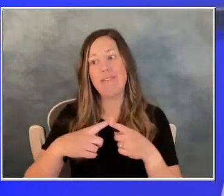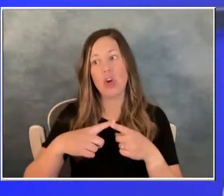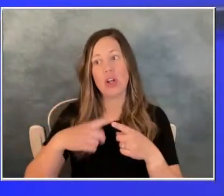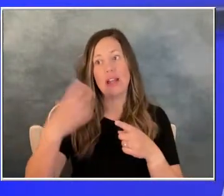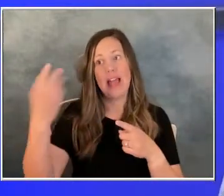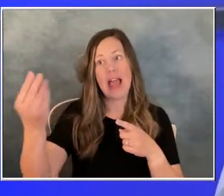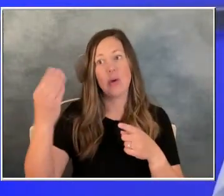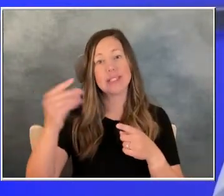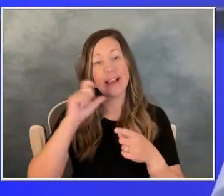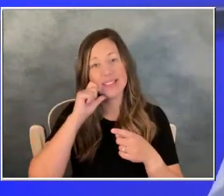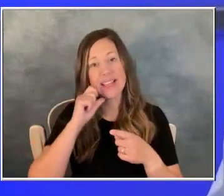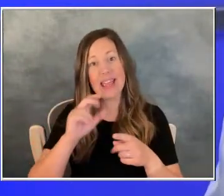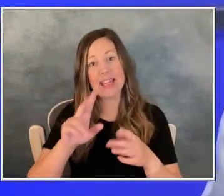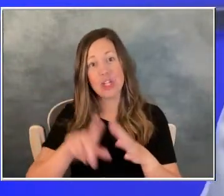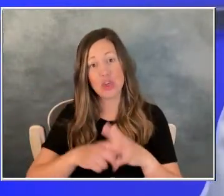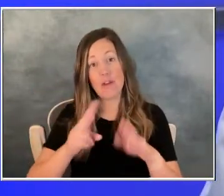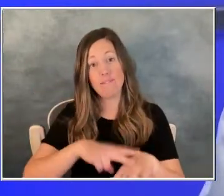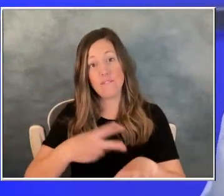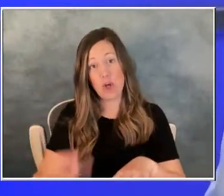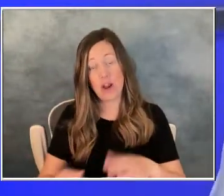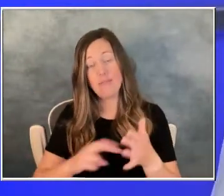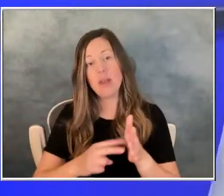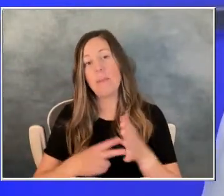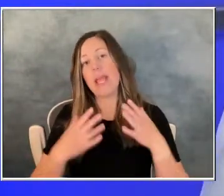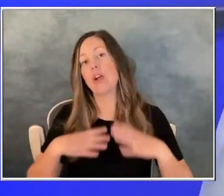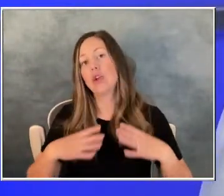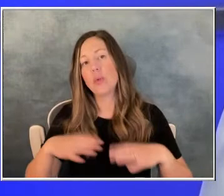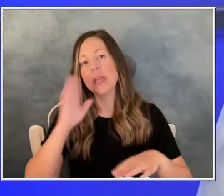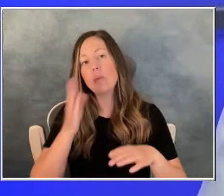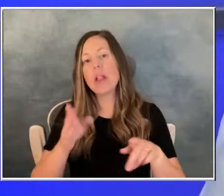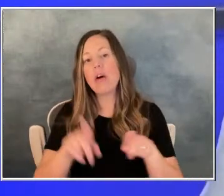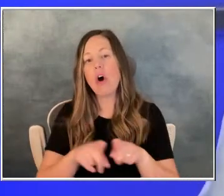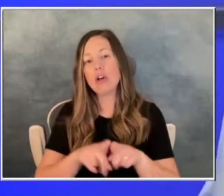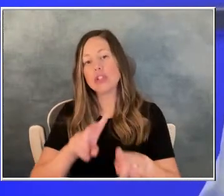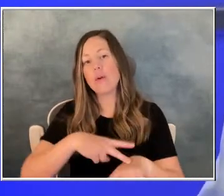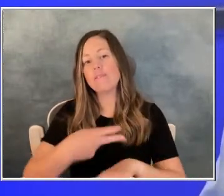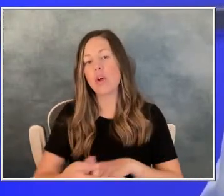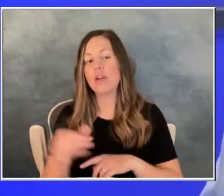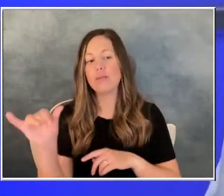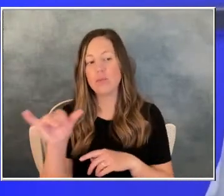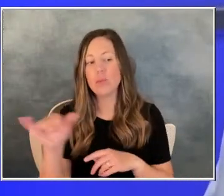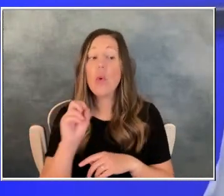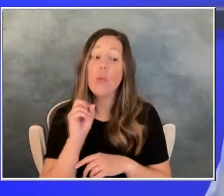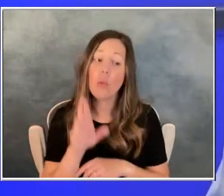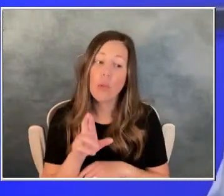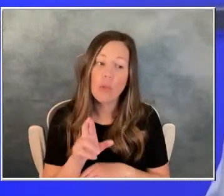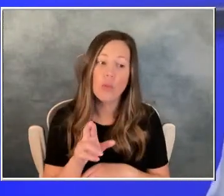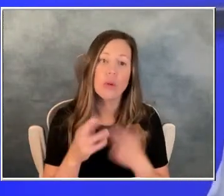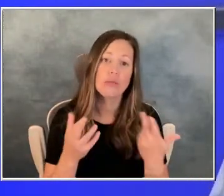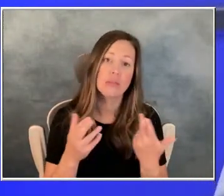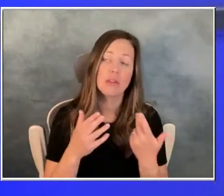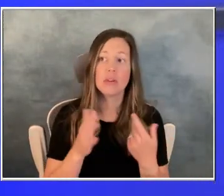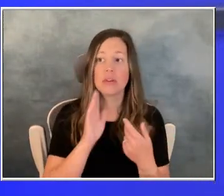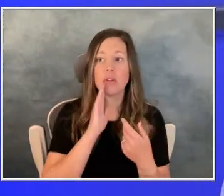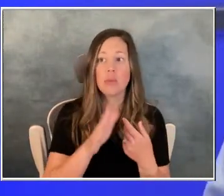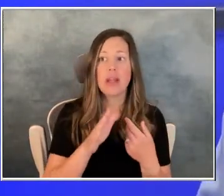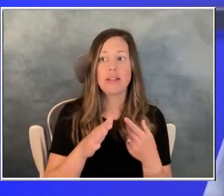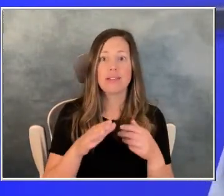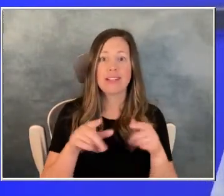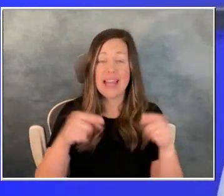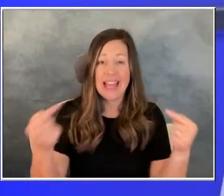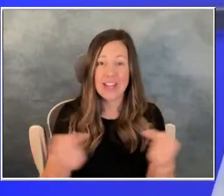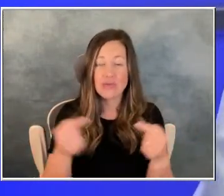those stuck kind of fragments of clothing will fall off with it, or at least you'll reduce the amount of injury you cause